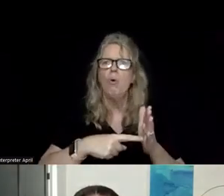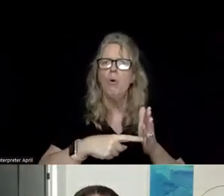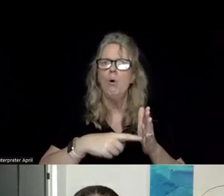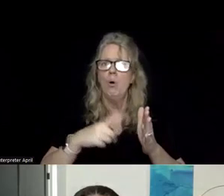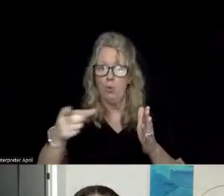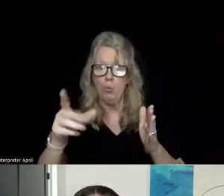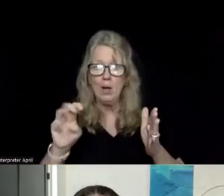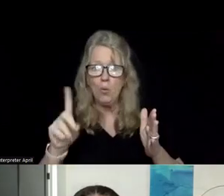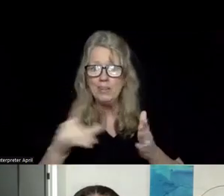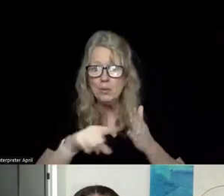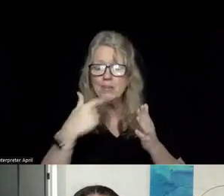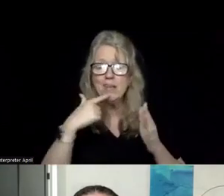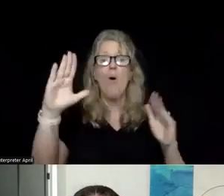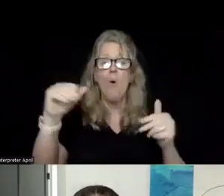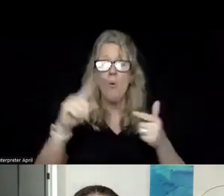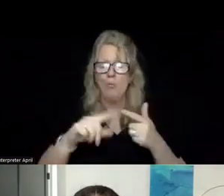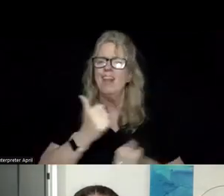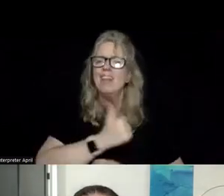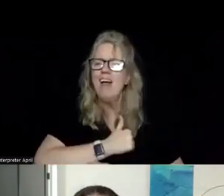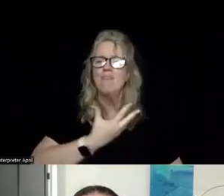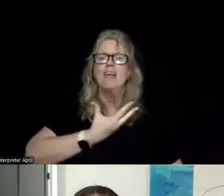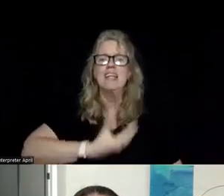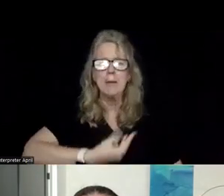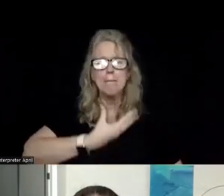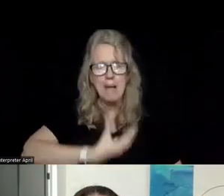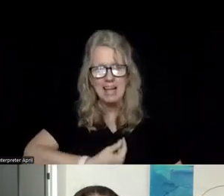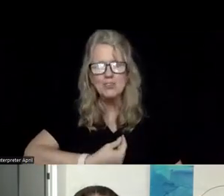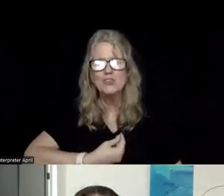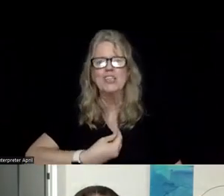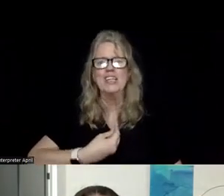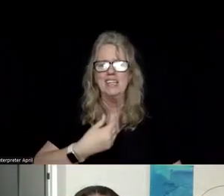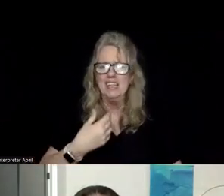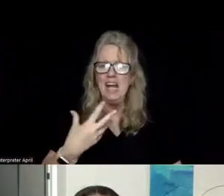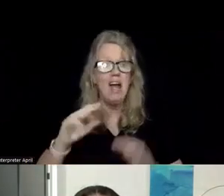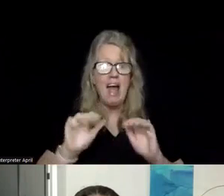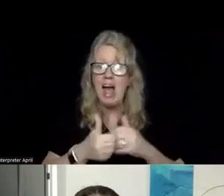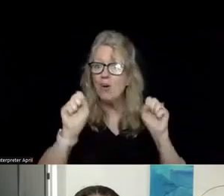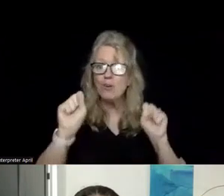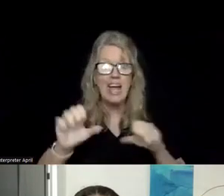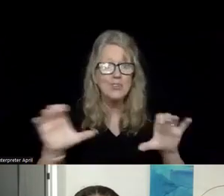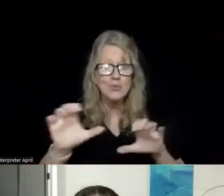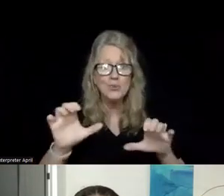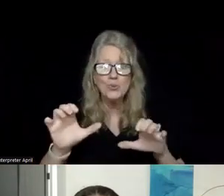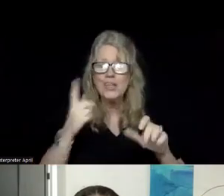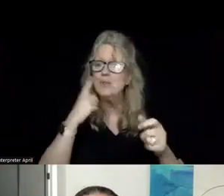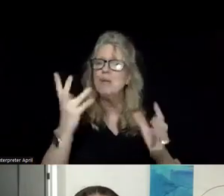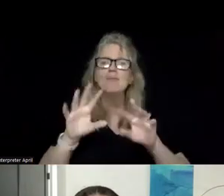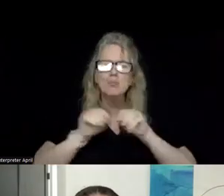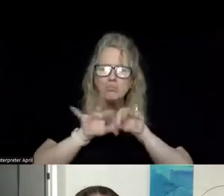Wendy says, hope, love, compassion. And the only way that we can do that is we have to get out in the